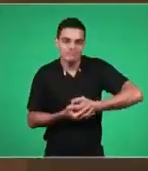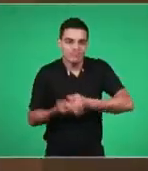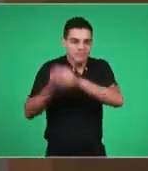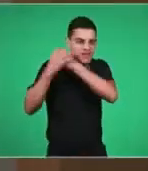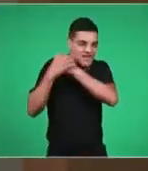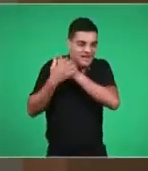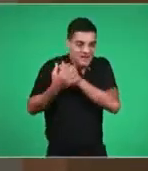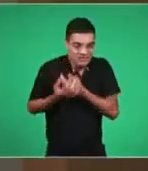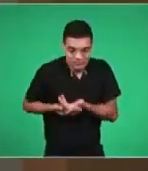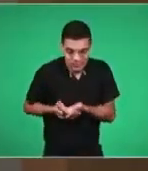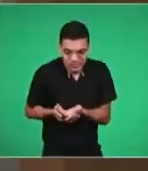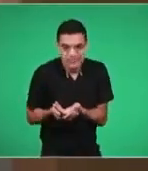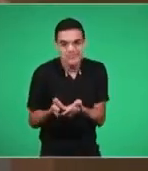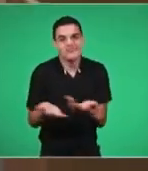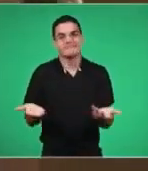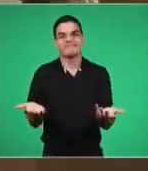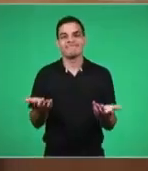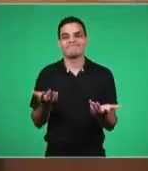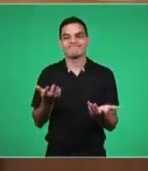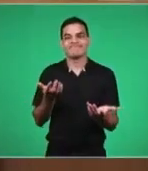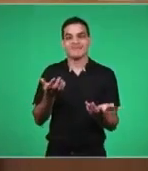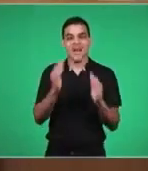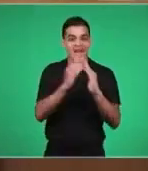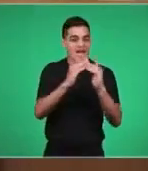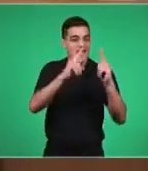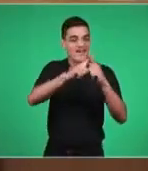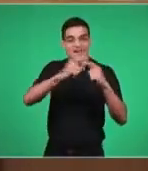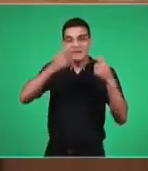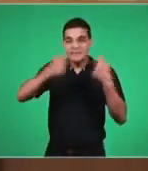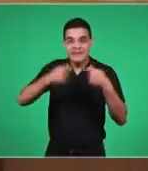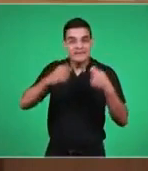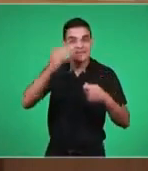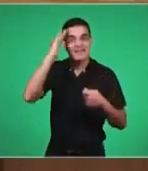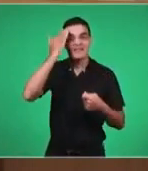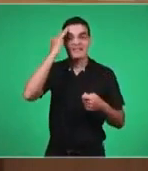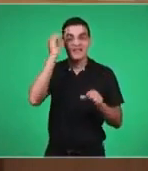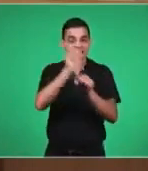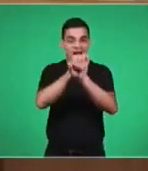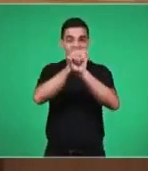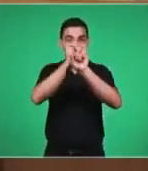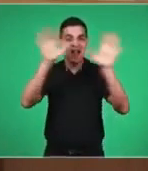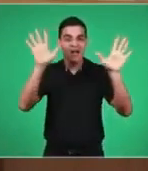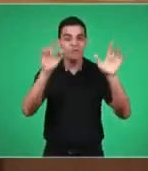The church has to understand that in this time,